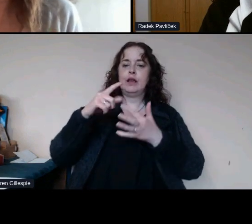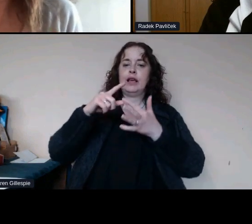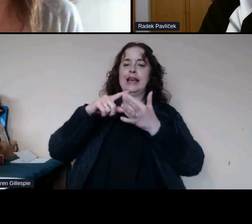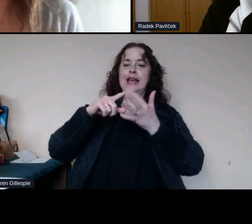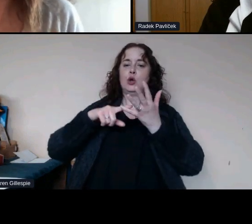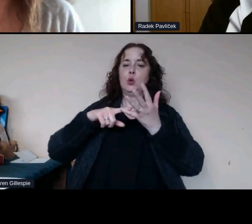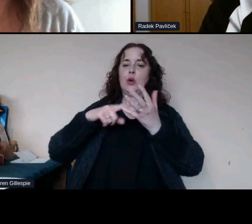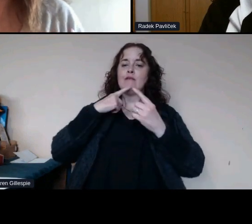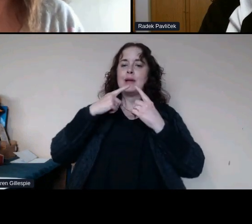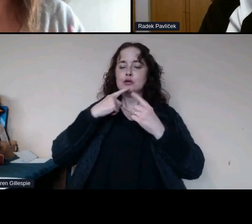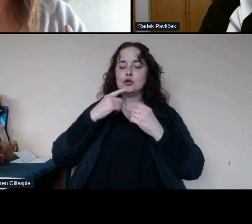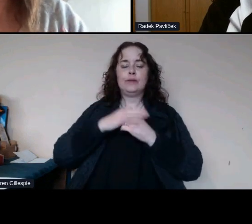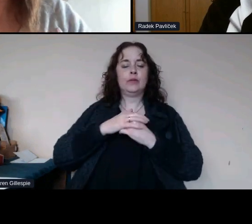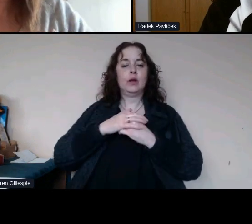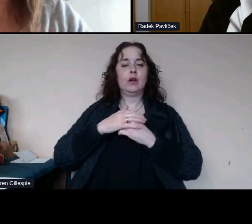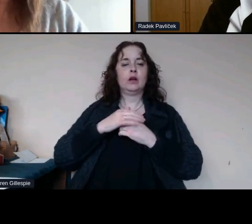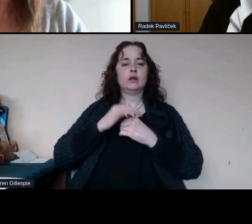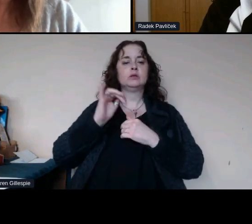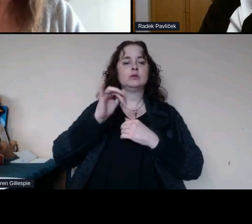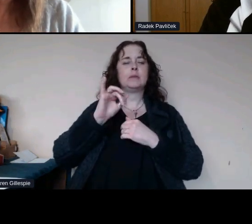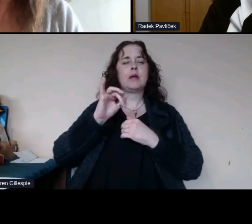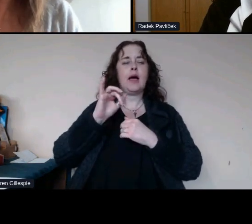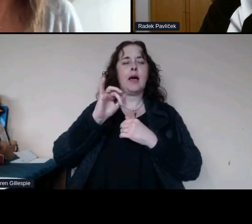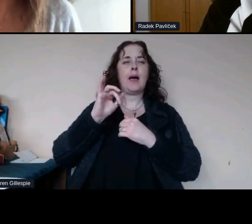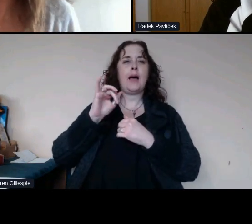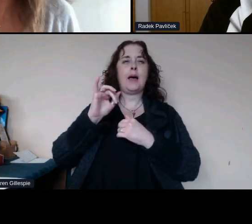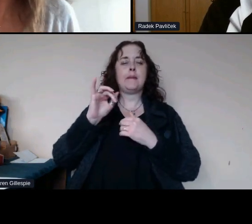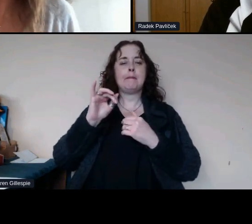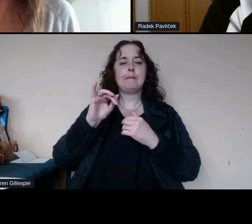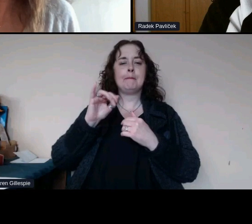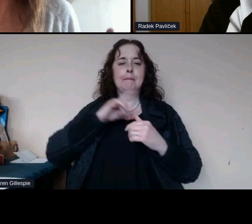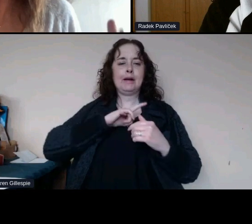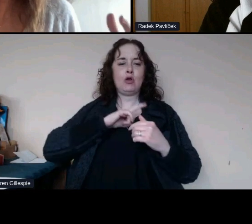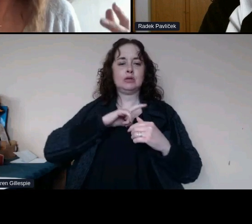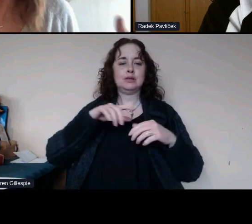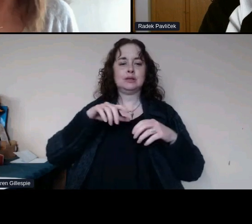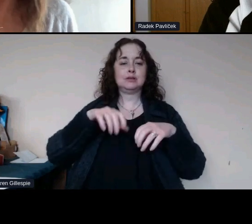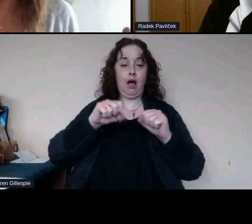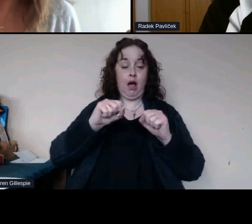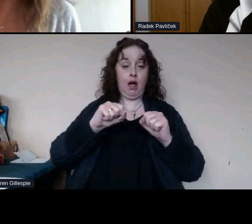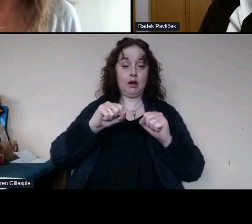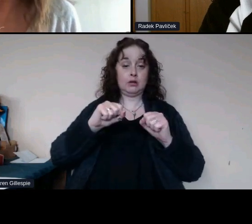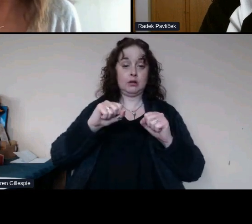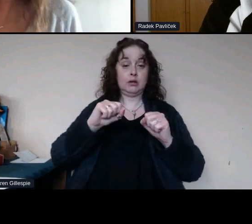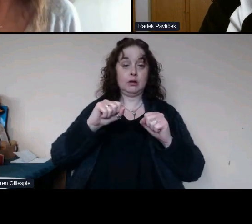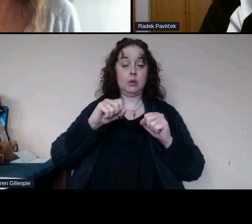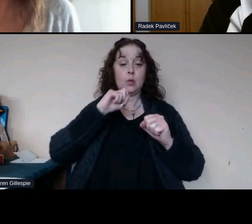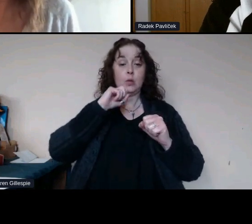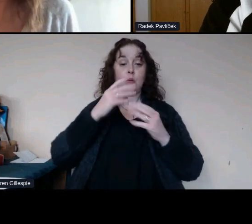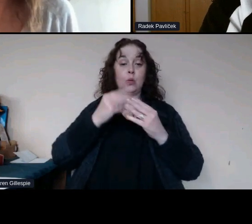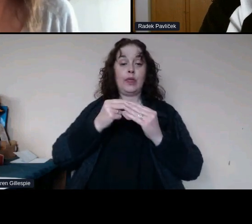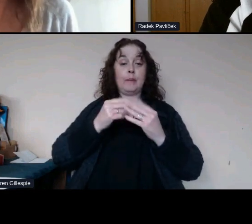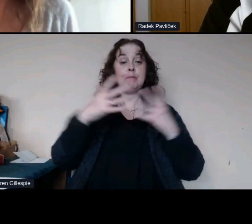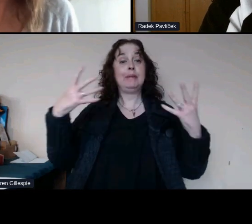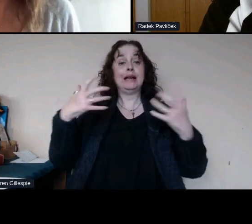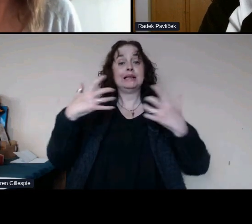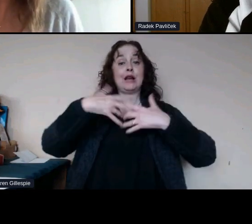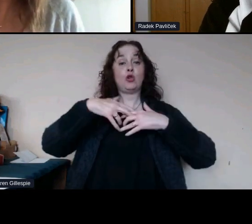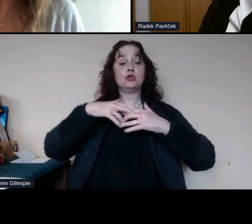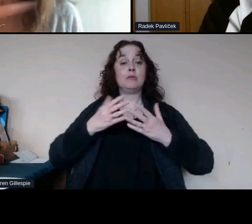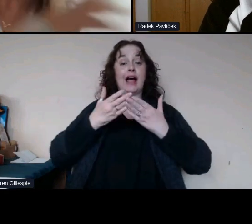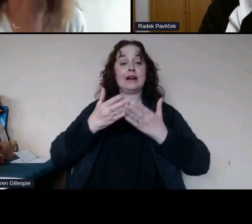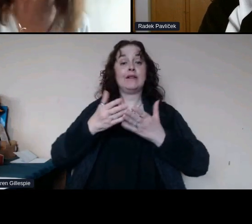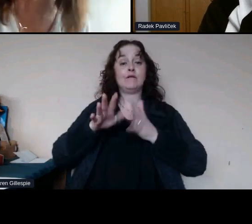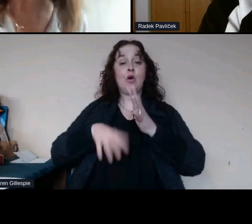hear sometimes is that because this was started with some of the really big technology providers from the US, that is